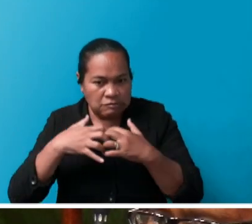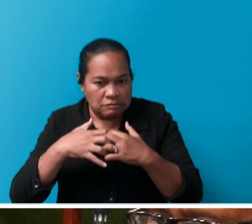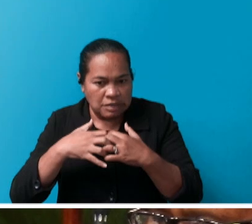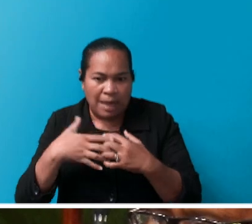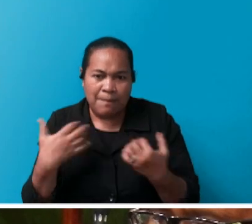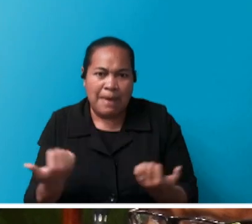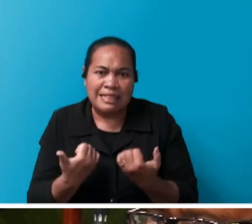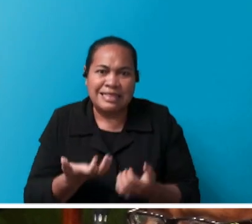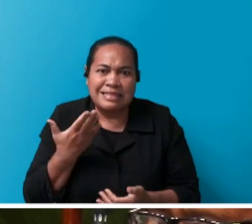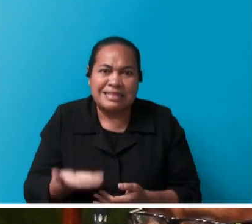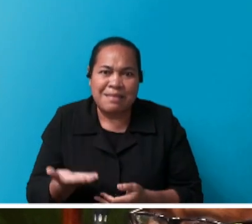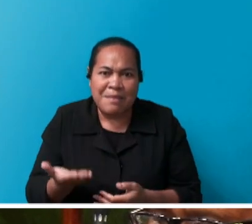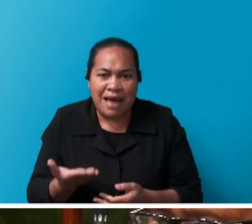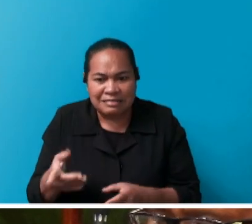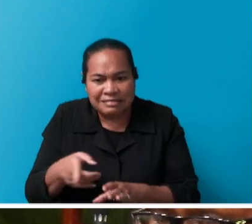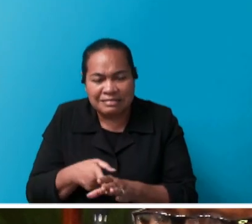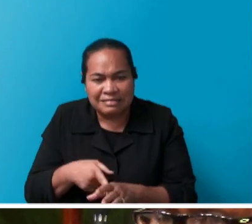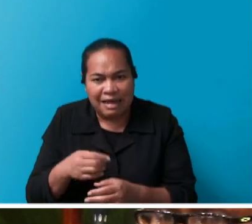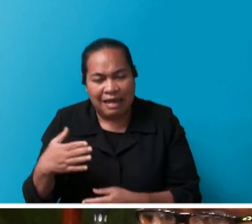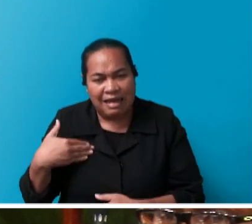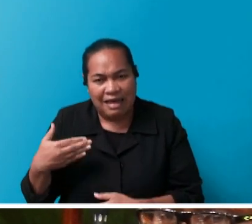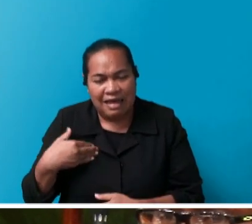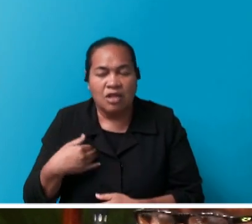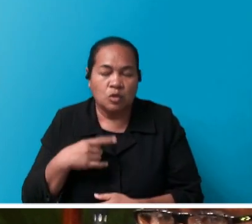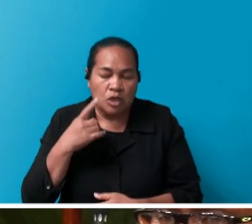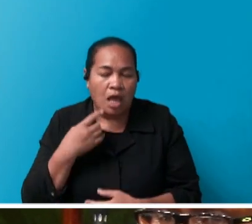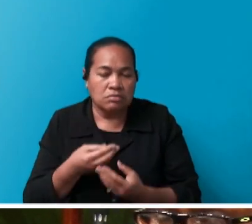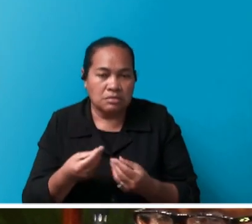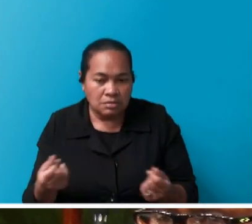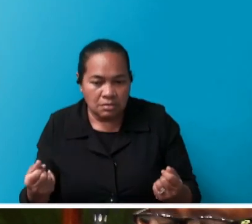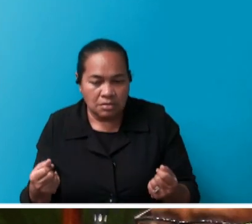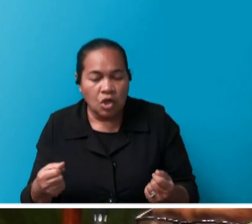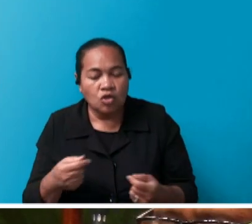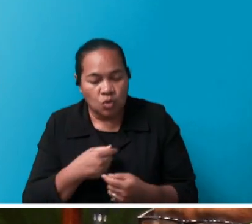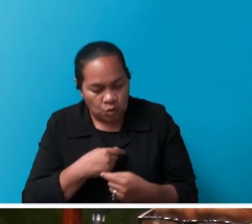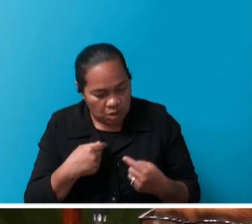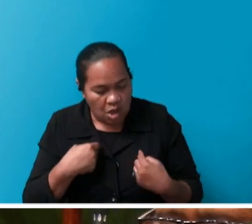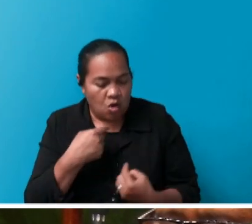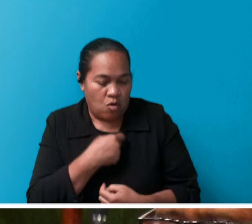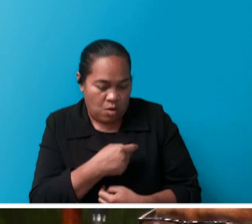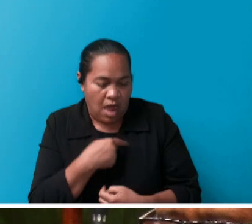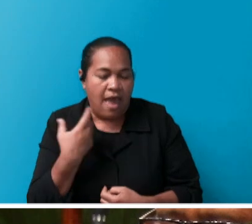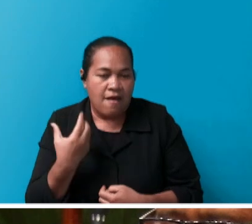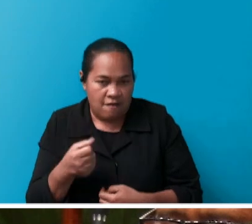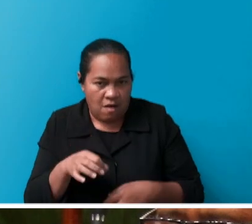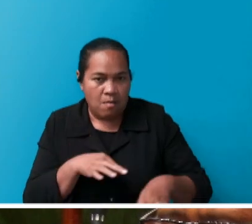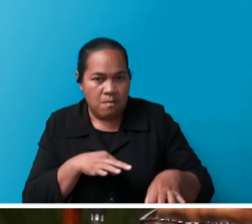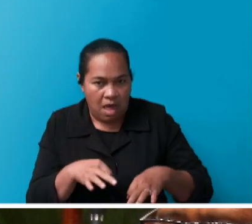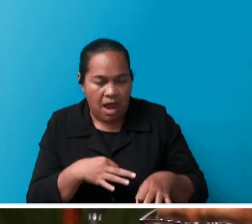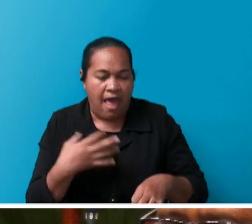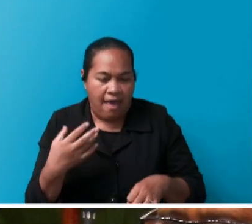demands. Ministry of Health and Medical Services is committed to carrying out its planned infrastructure improvement